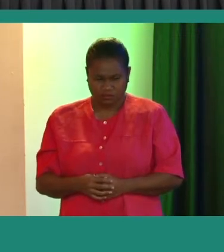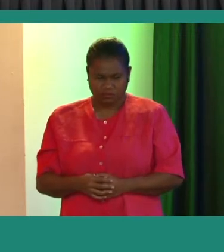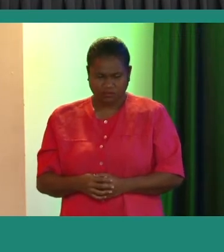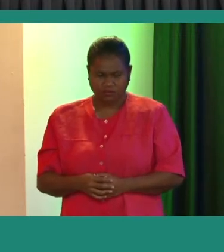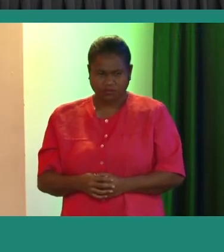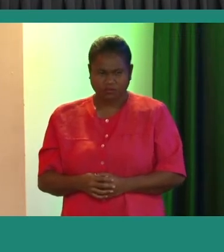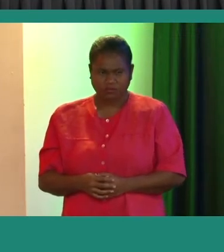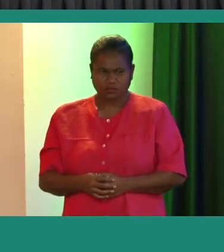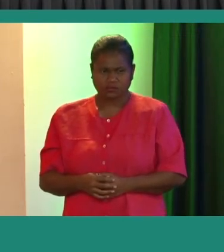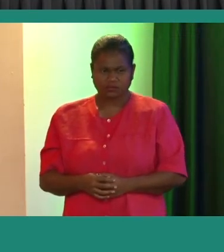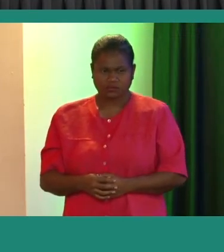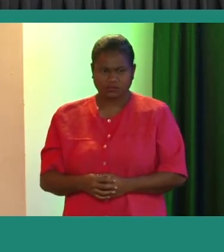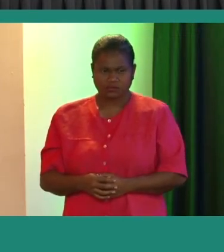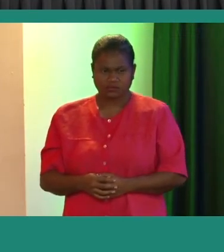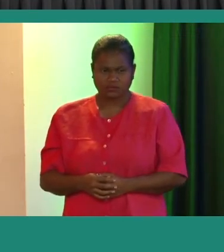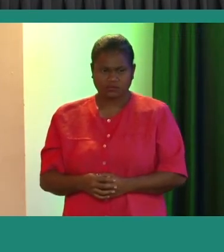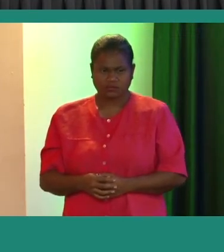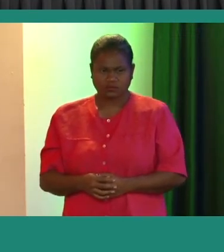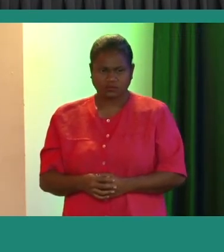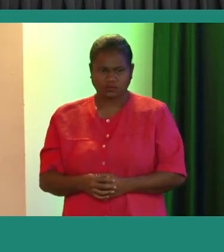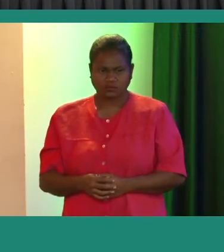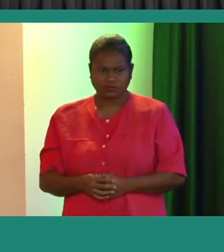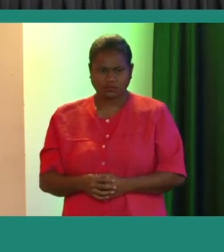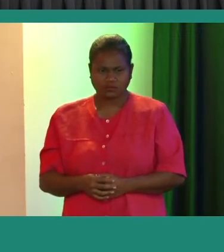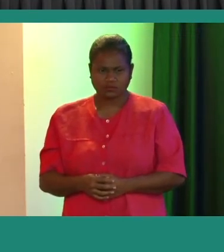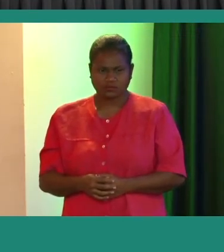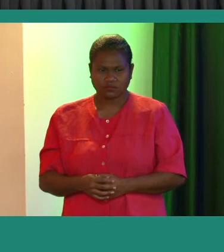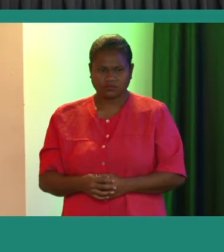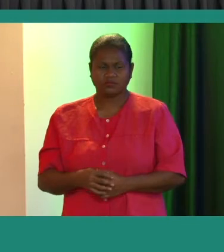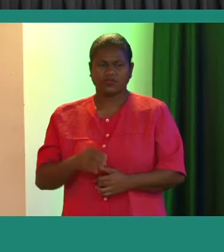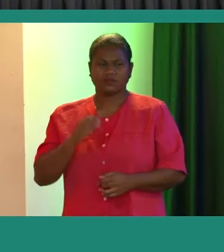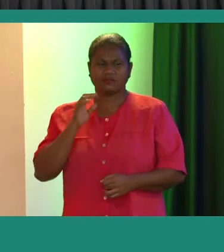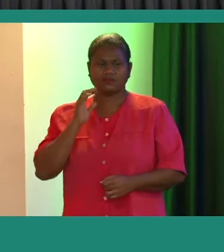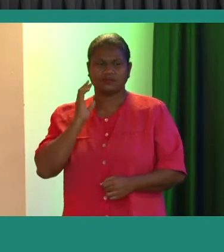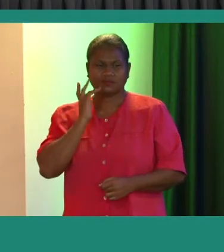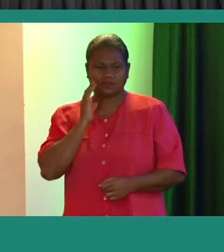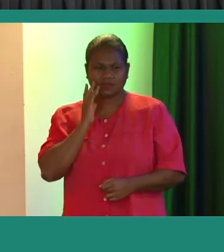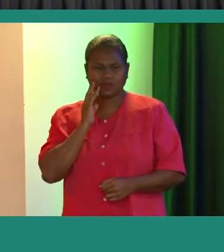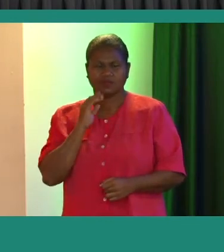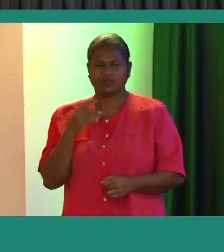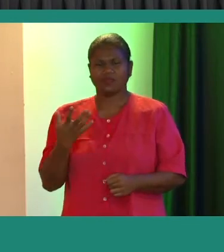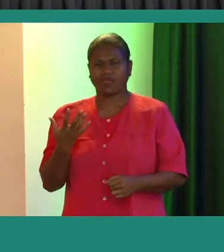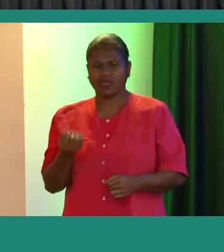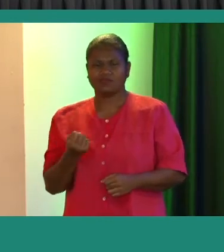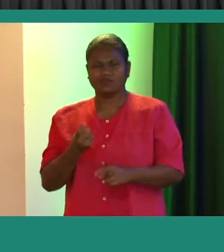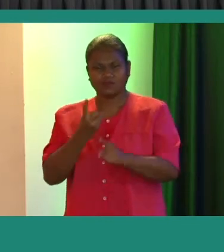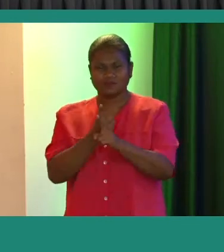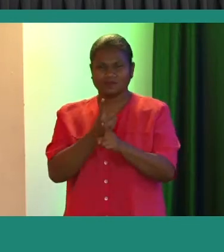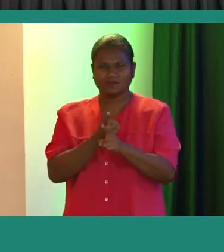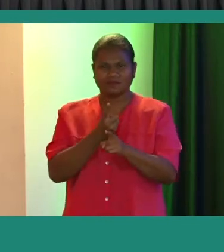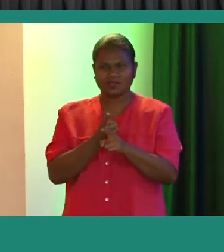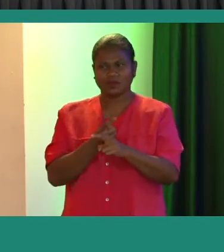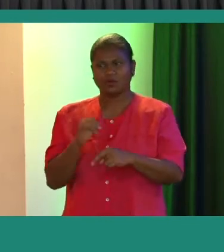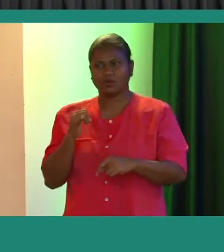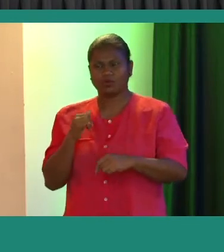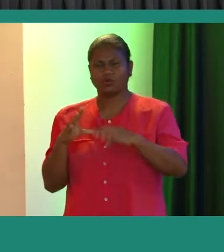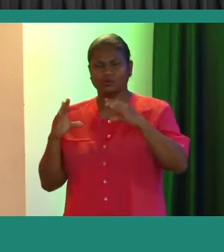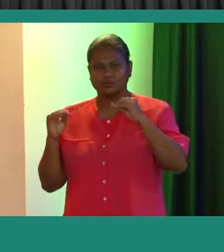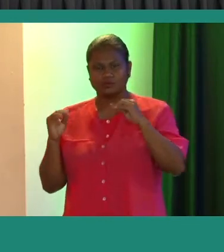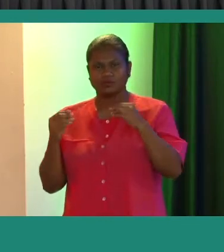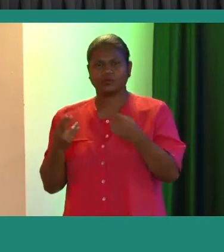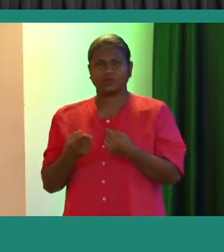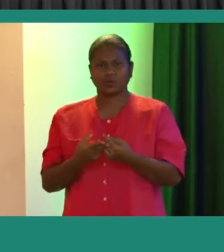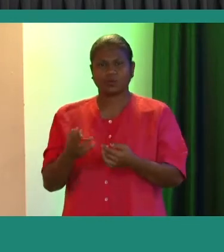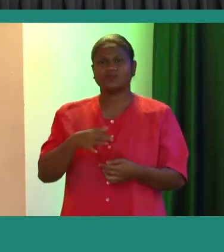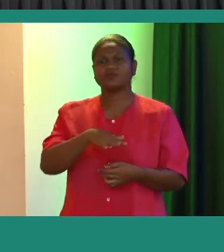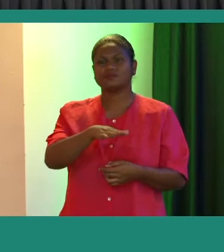that in a lot of conversations that we have, it